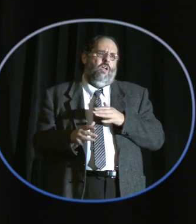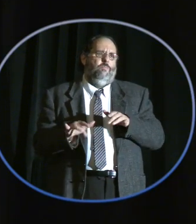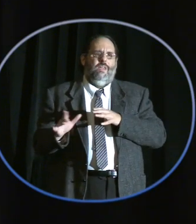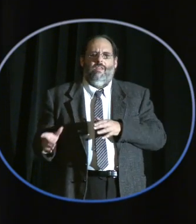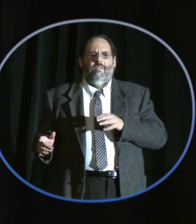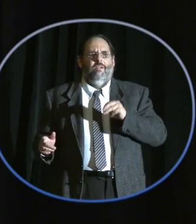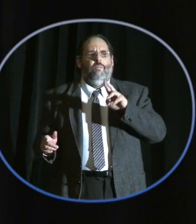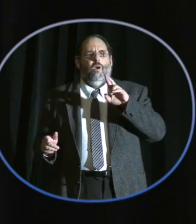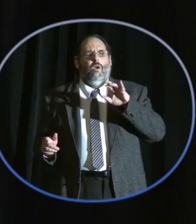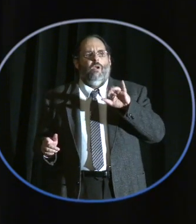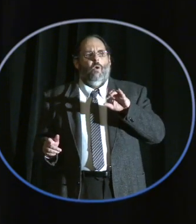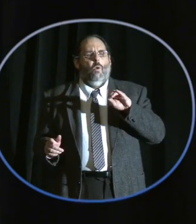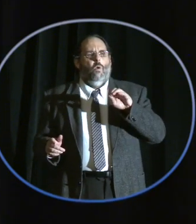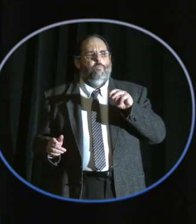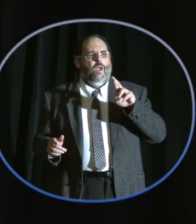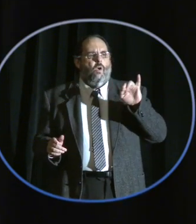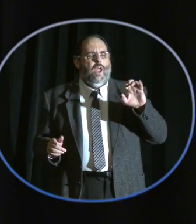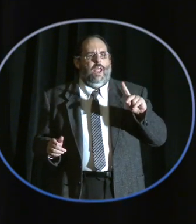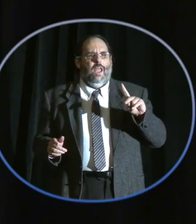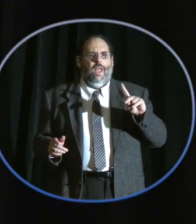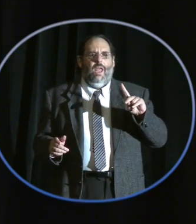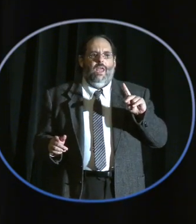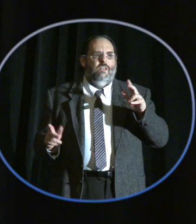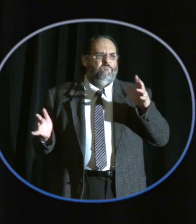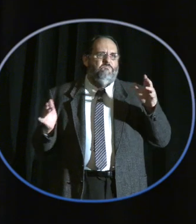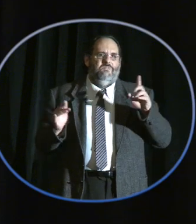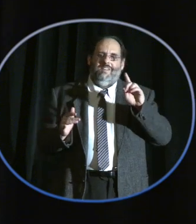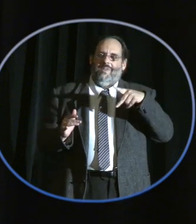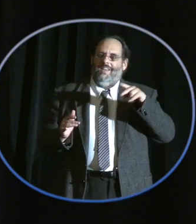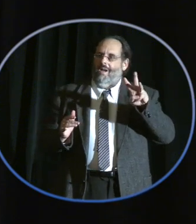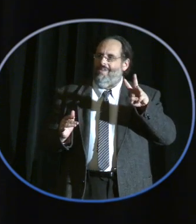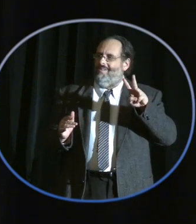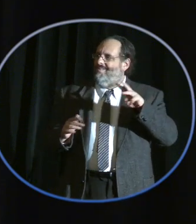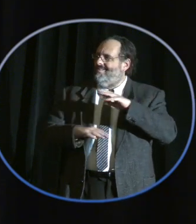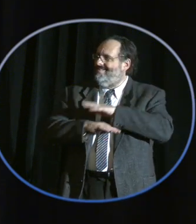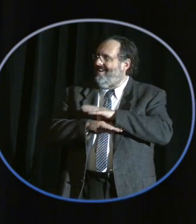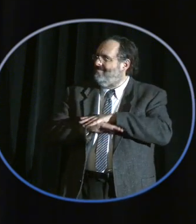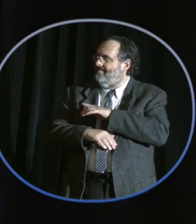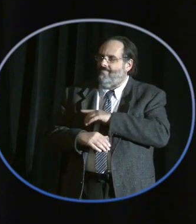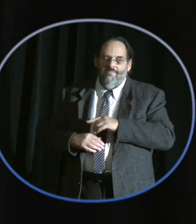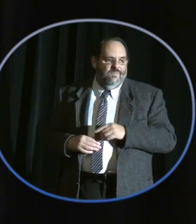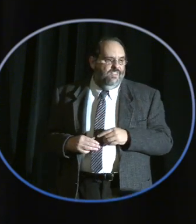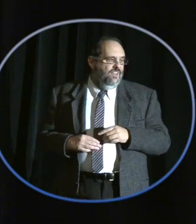is Marco Merrick and folks at the DPW table